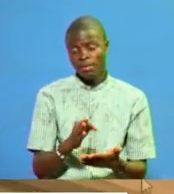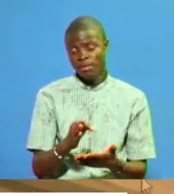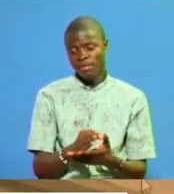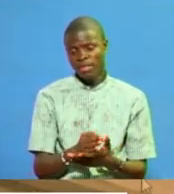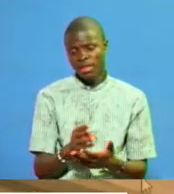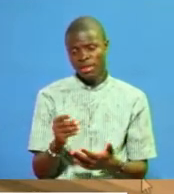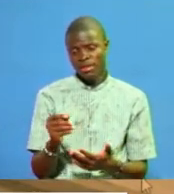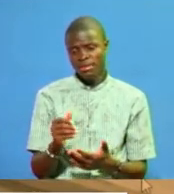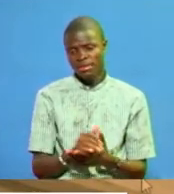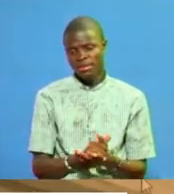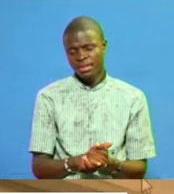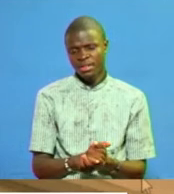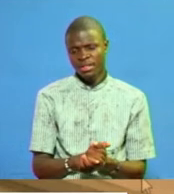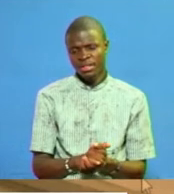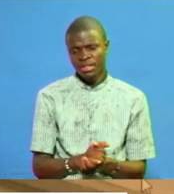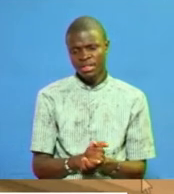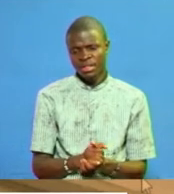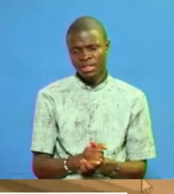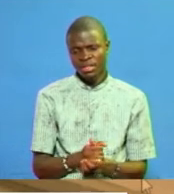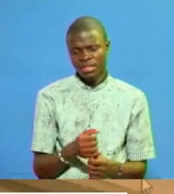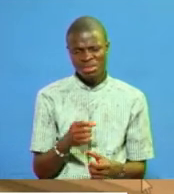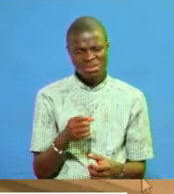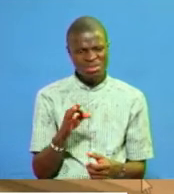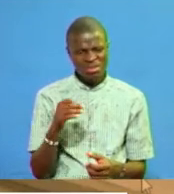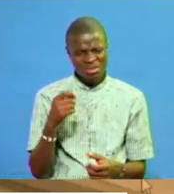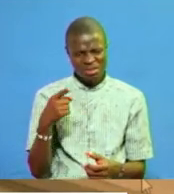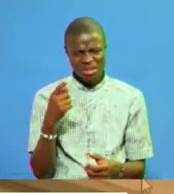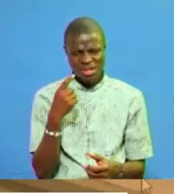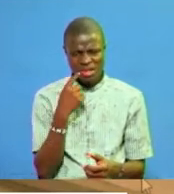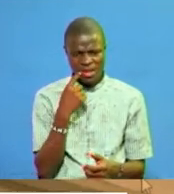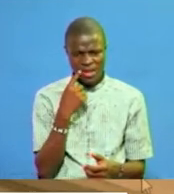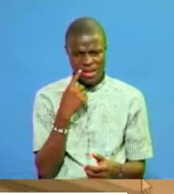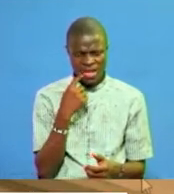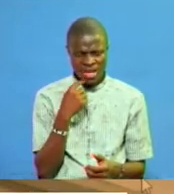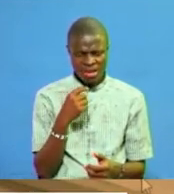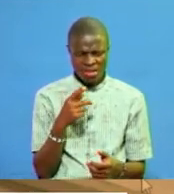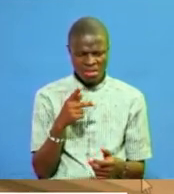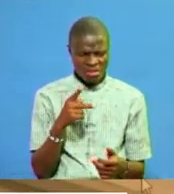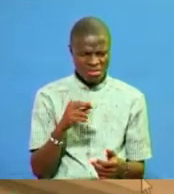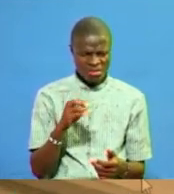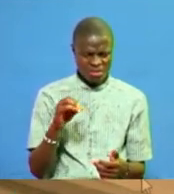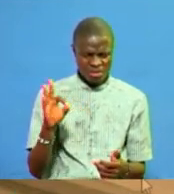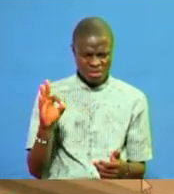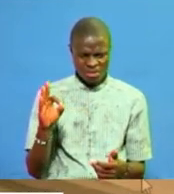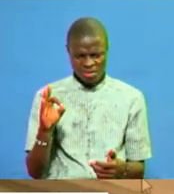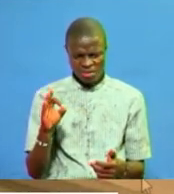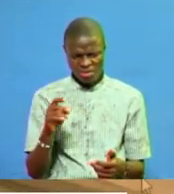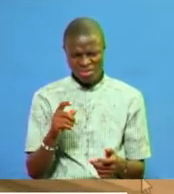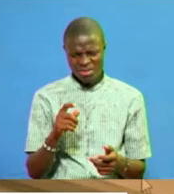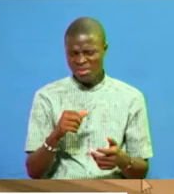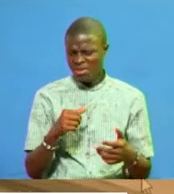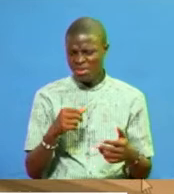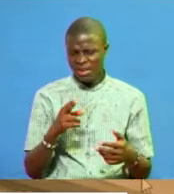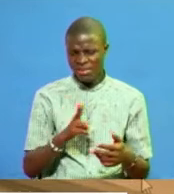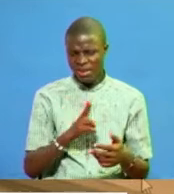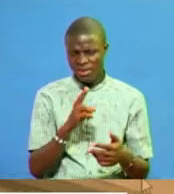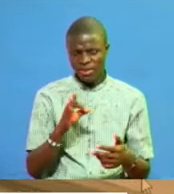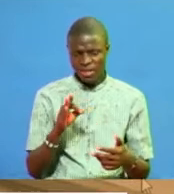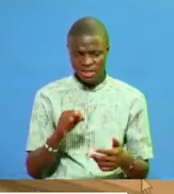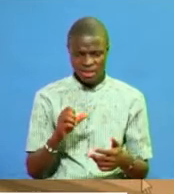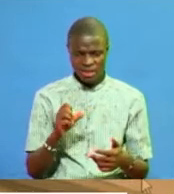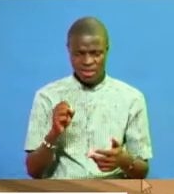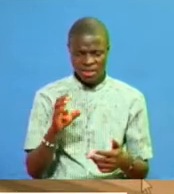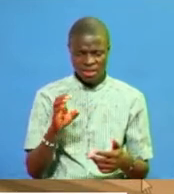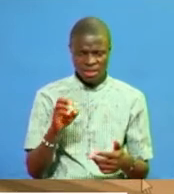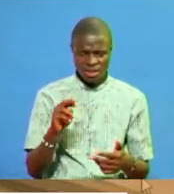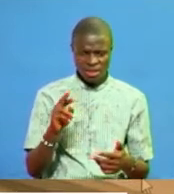that get past the halving test or their coins or tokens that they offer qualify as securities, they get the necessary